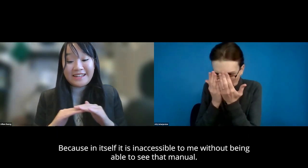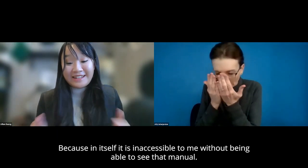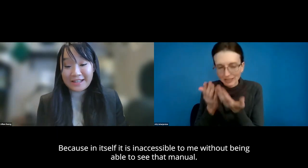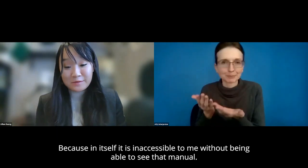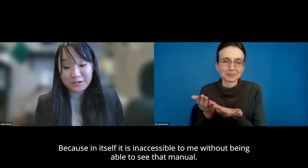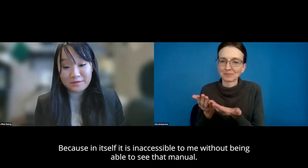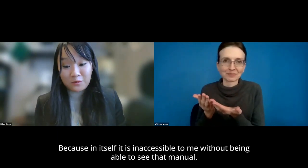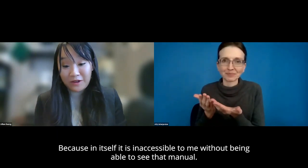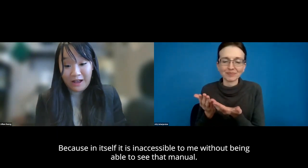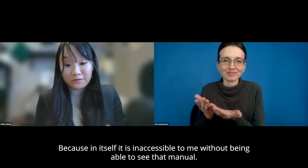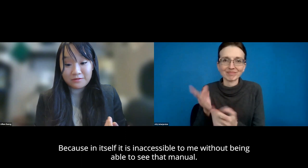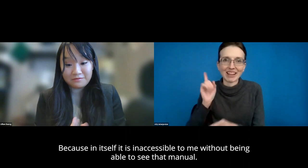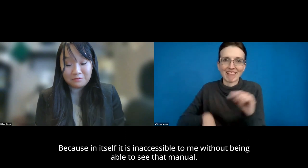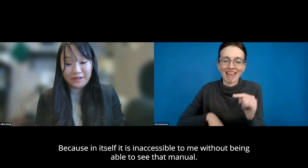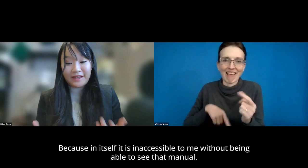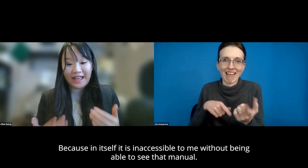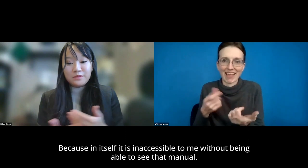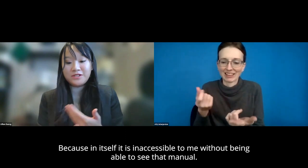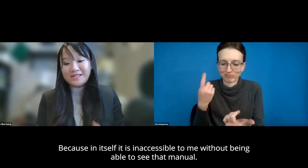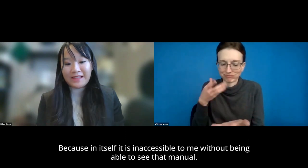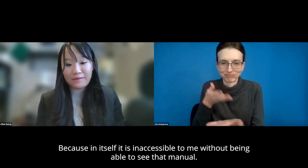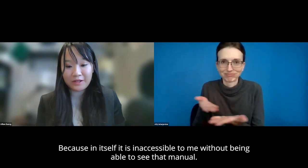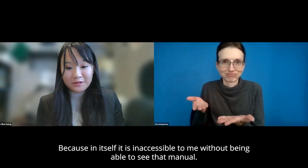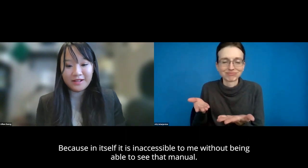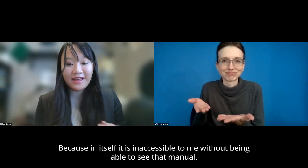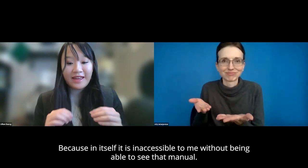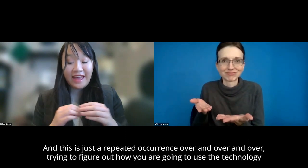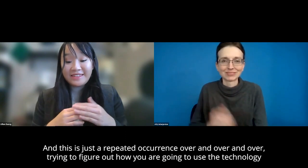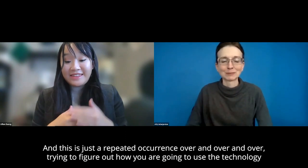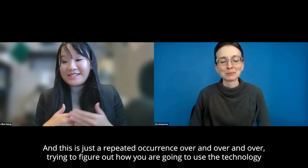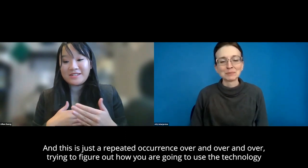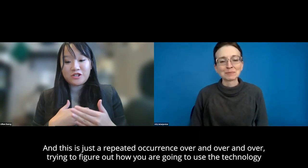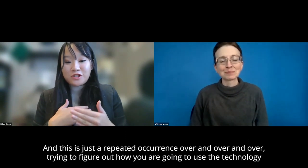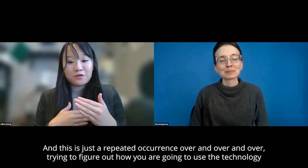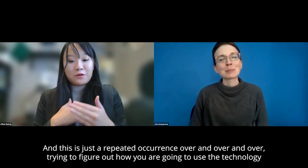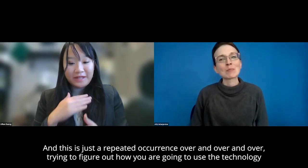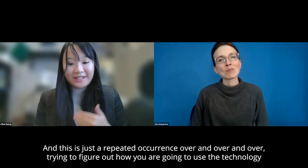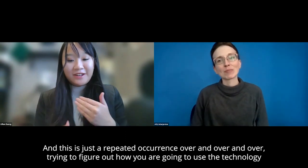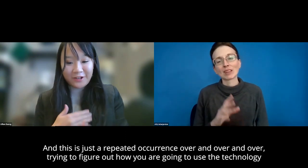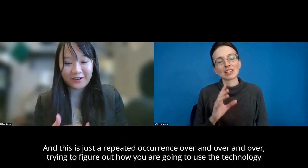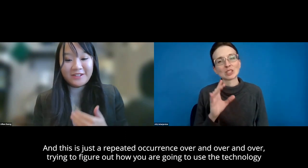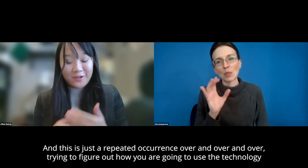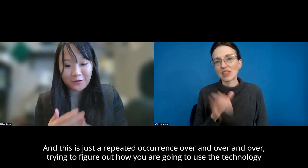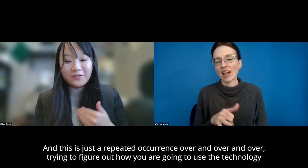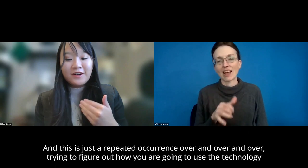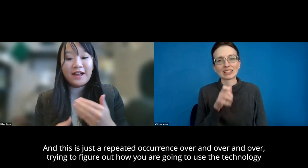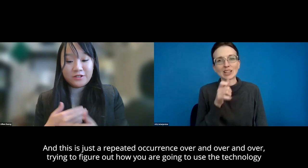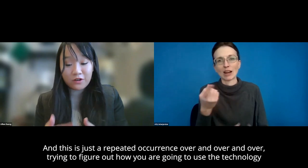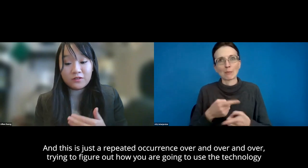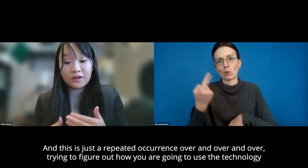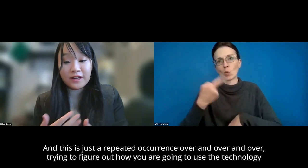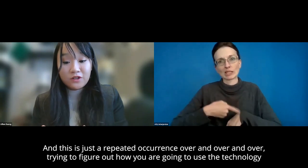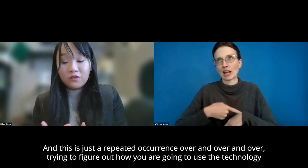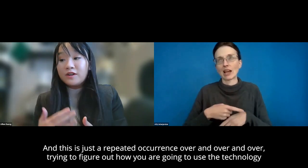it is inaccessible to me without being able to see that manual. And this is just a repeated occurrence over